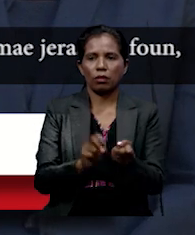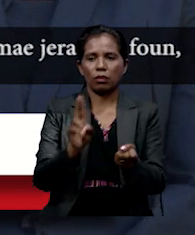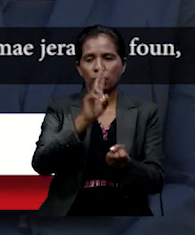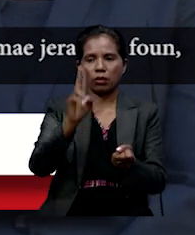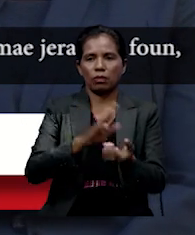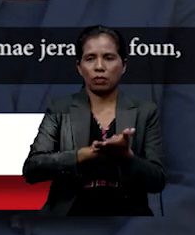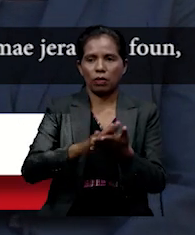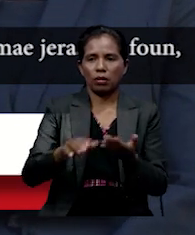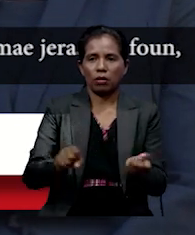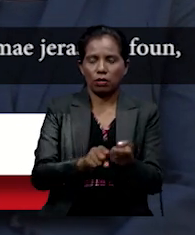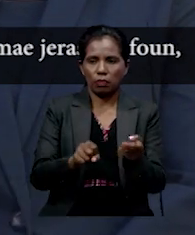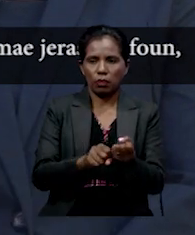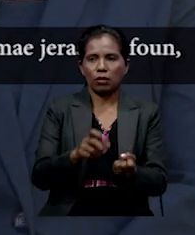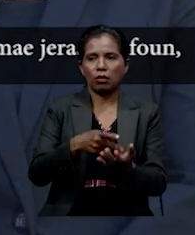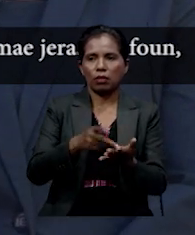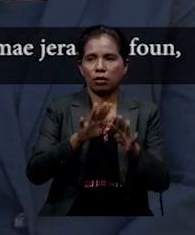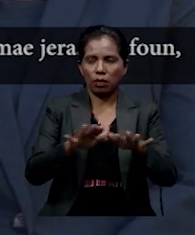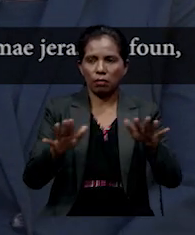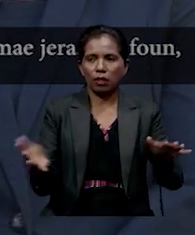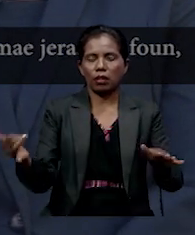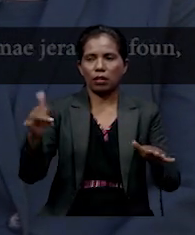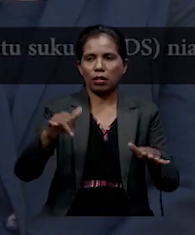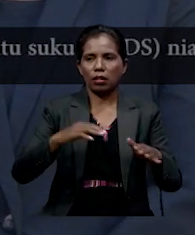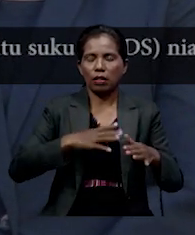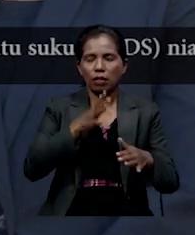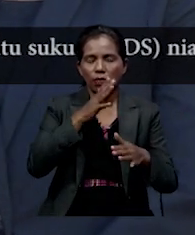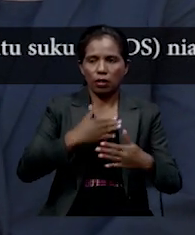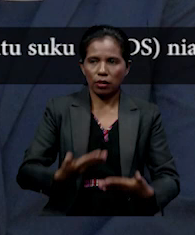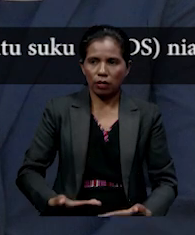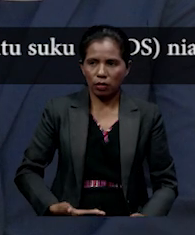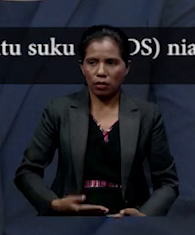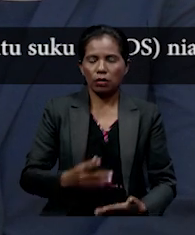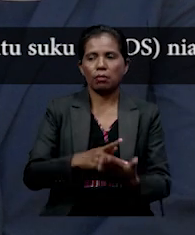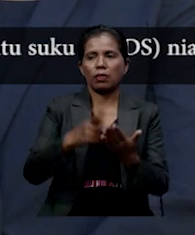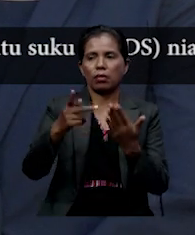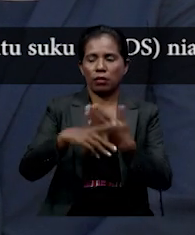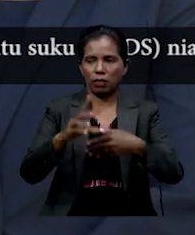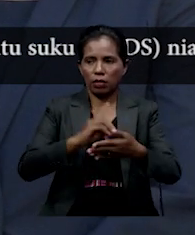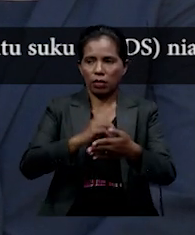for children and pregnant mothers, the Bolsa de Mãe, Gera Sanfon program, and the